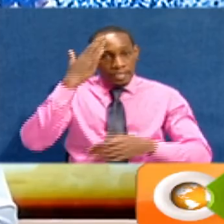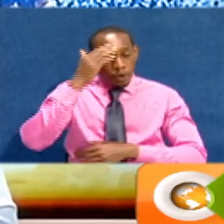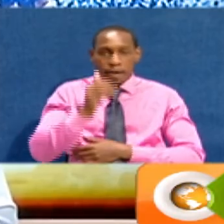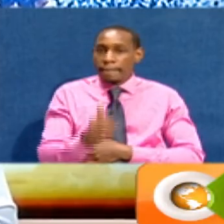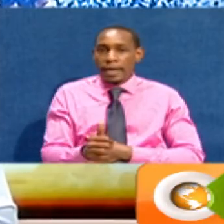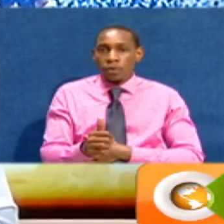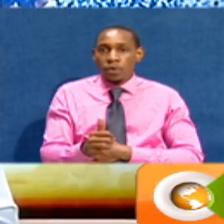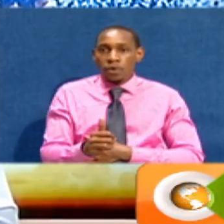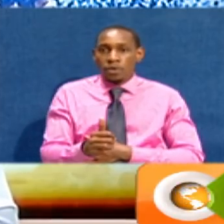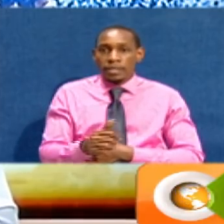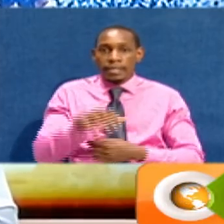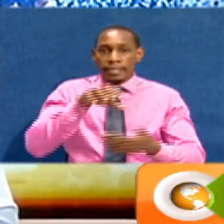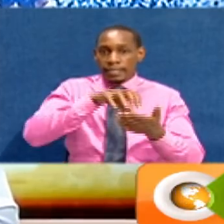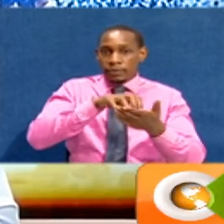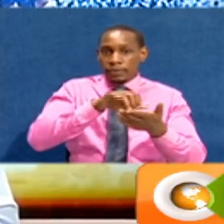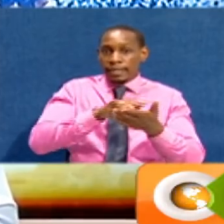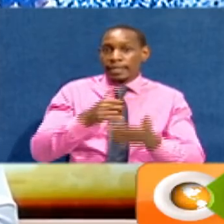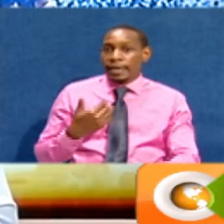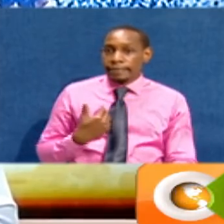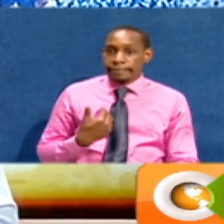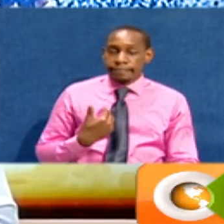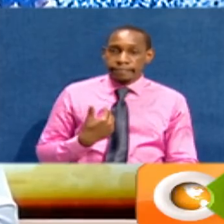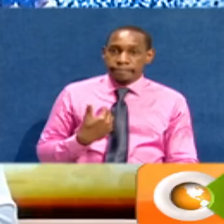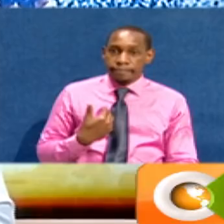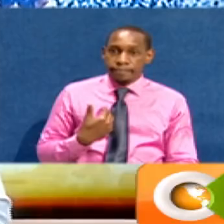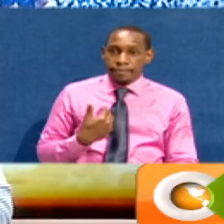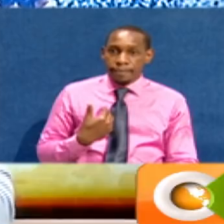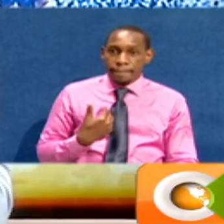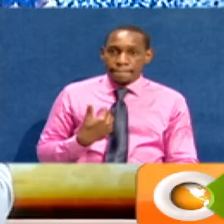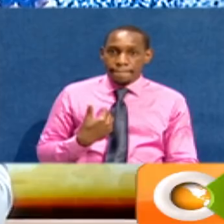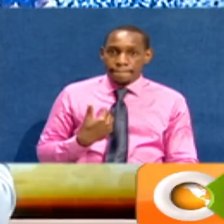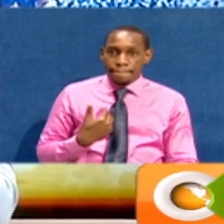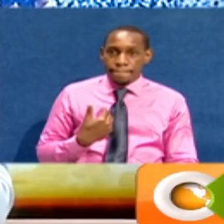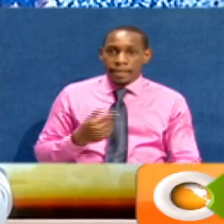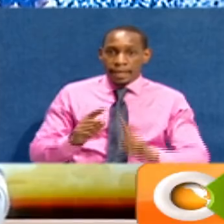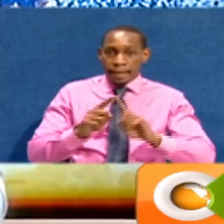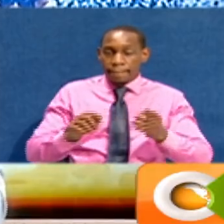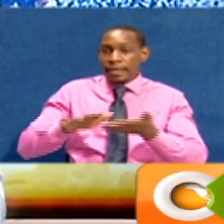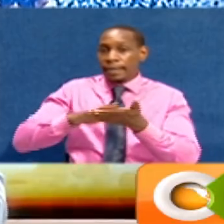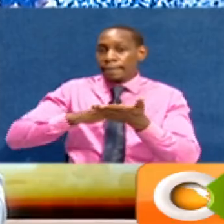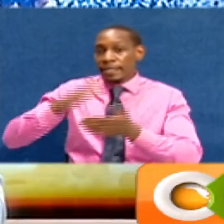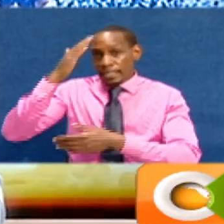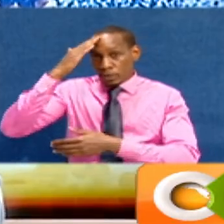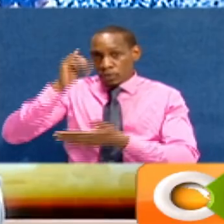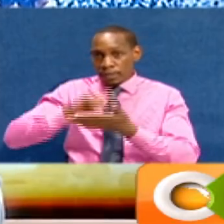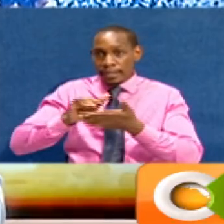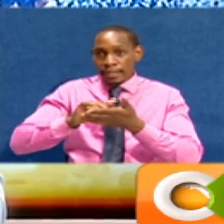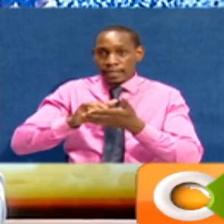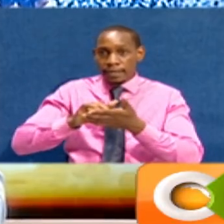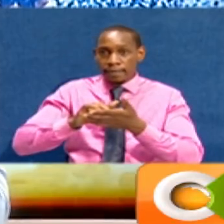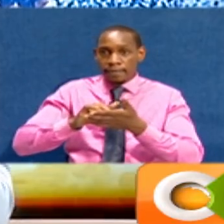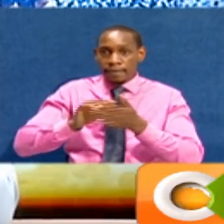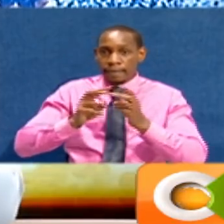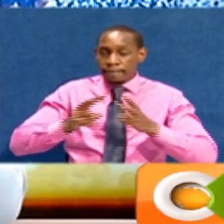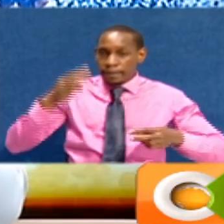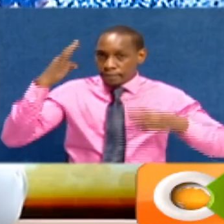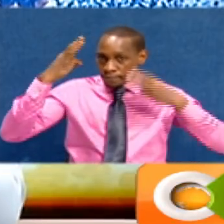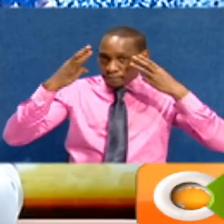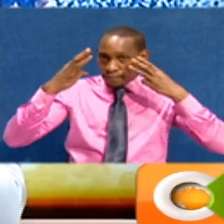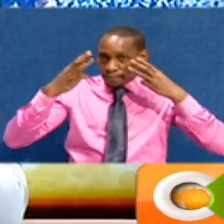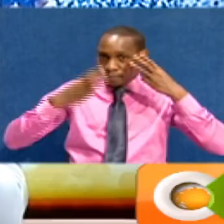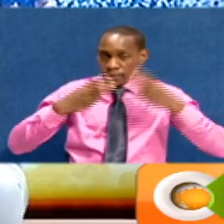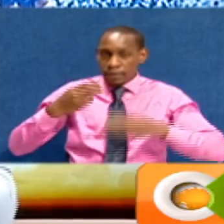unknowns about the situation we are in, but there's some basic knowns that are very, very worrying.